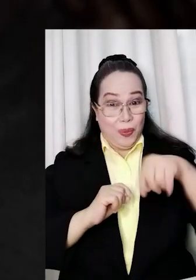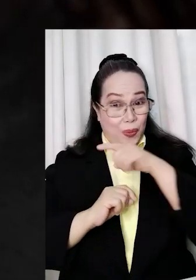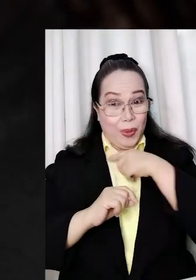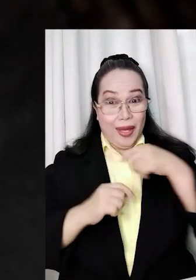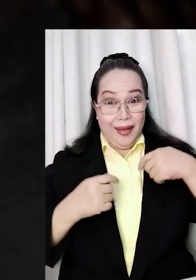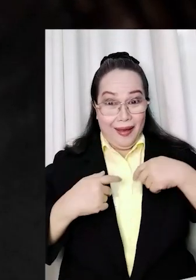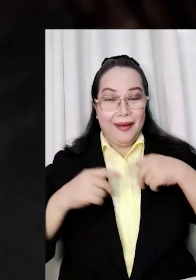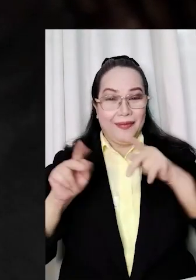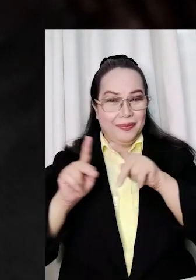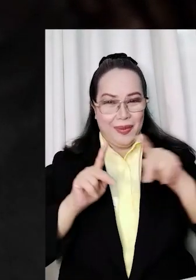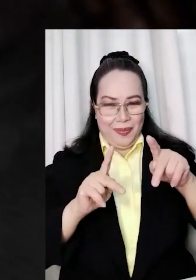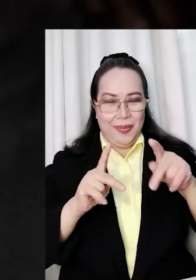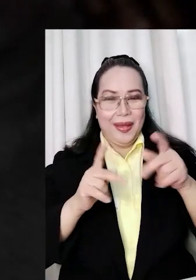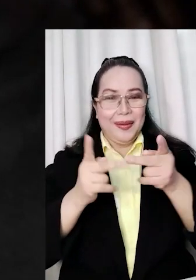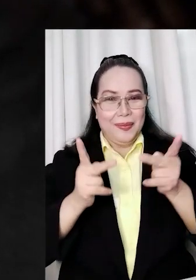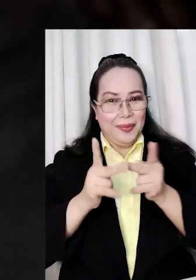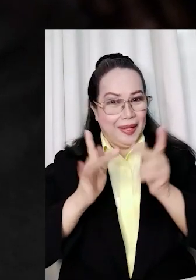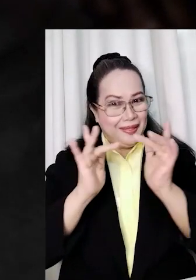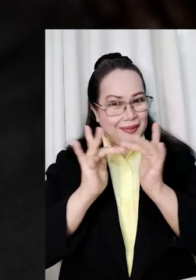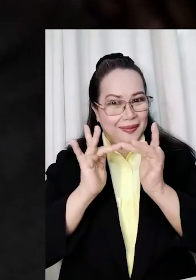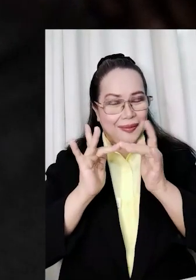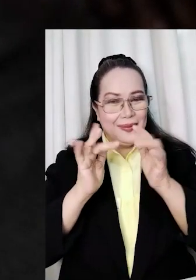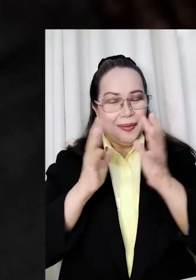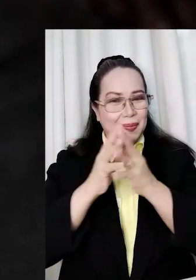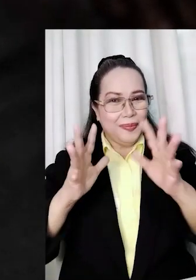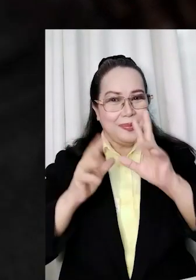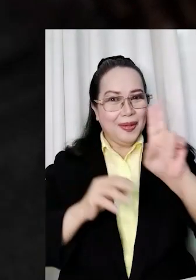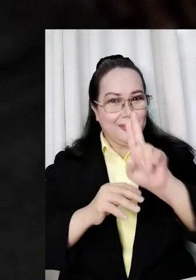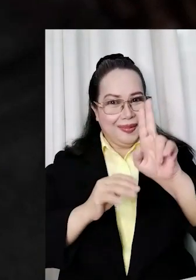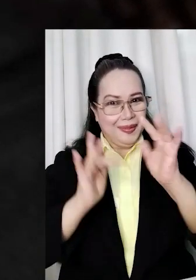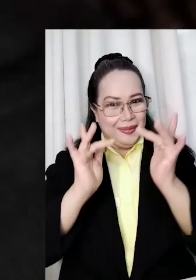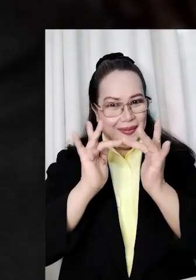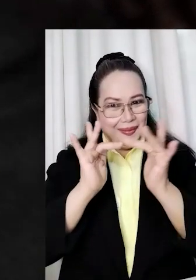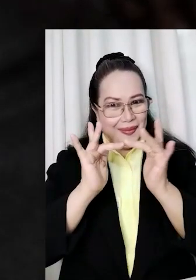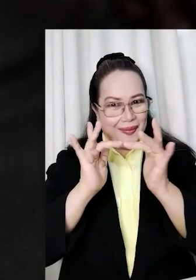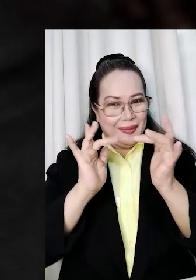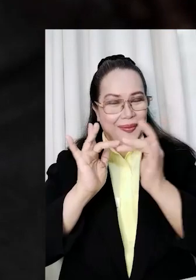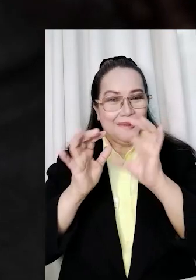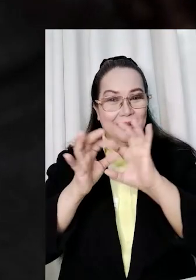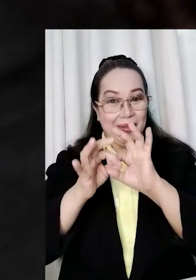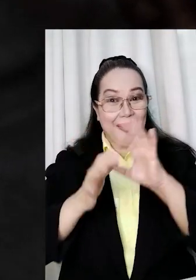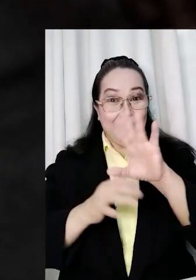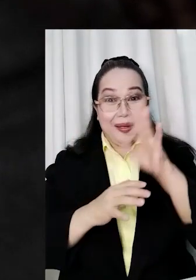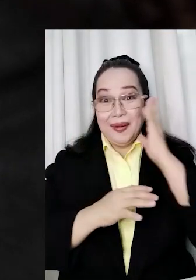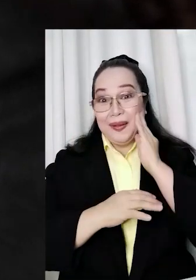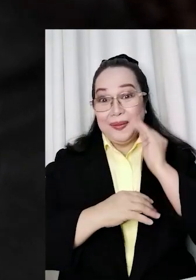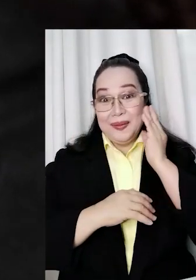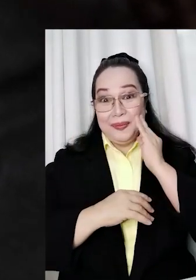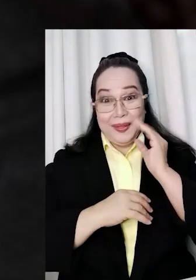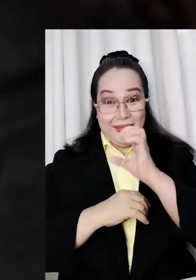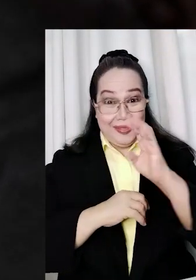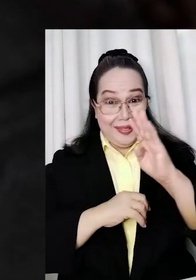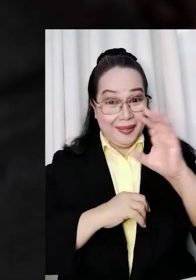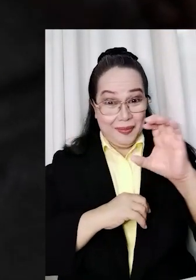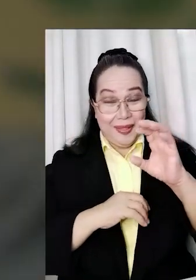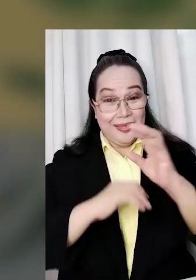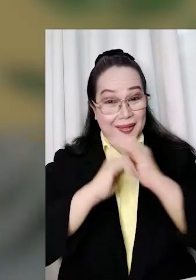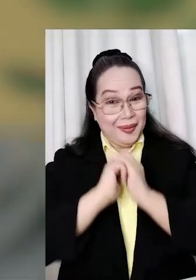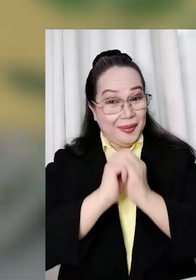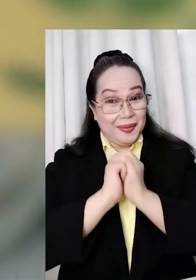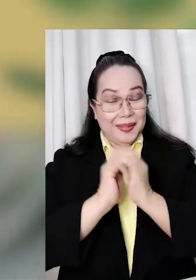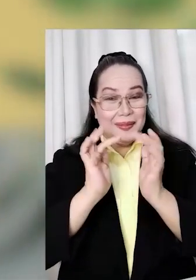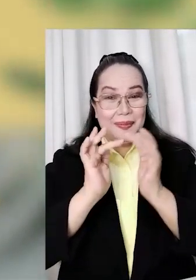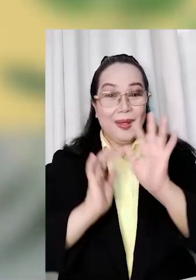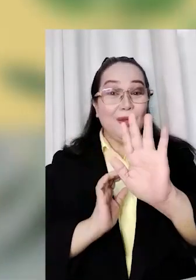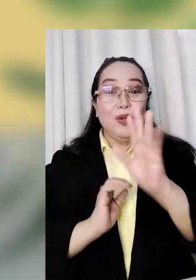platform for you so that you can maximize your digital connection and experience of CCBC's online worship